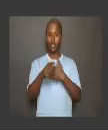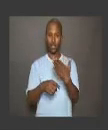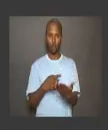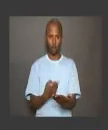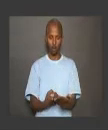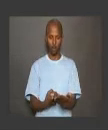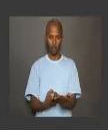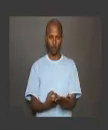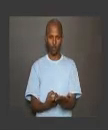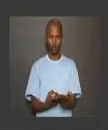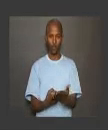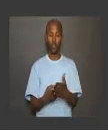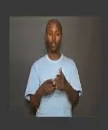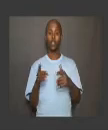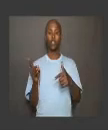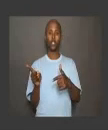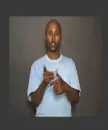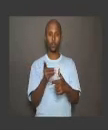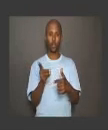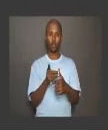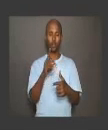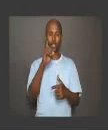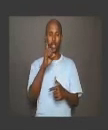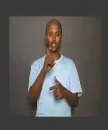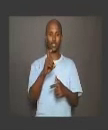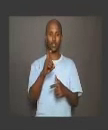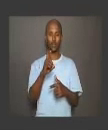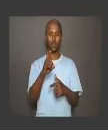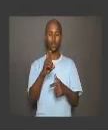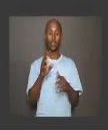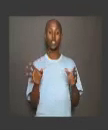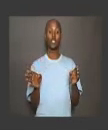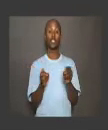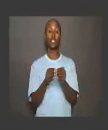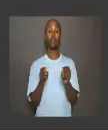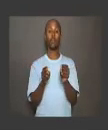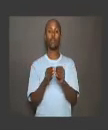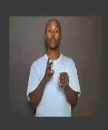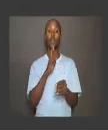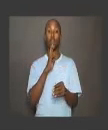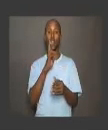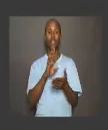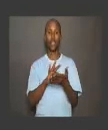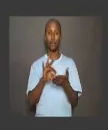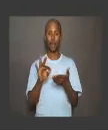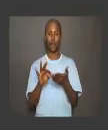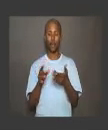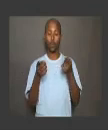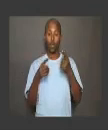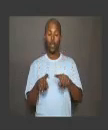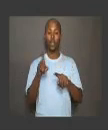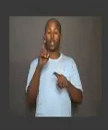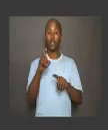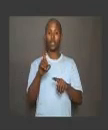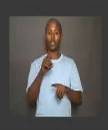Therefore, the domain of x is the set of real numbers when x